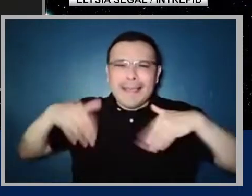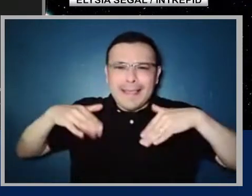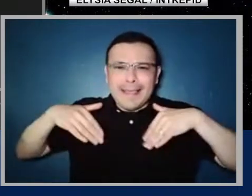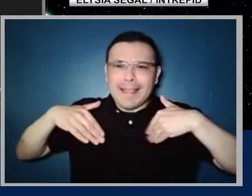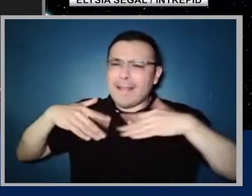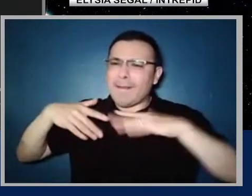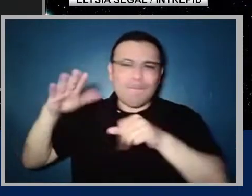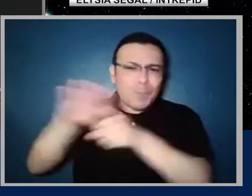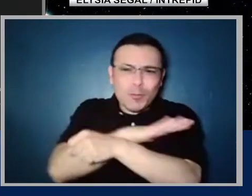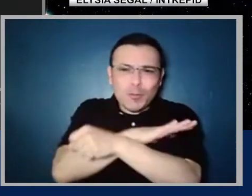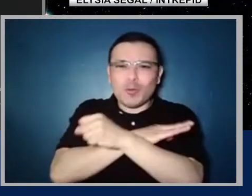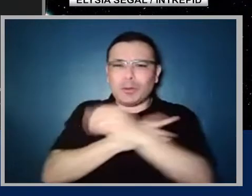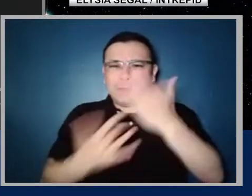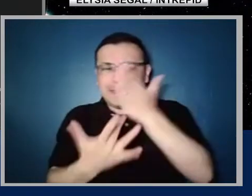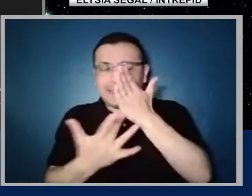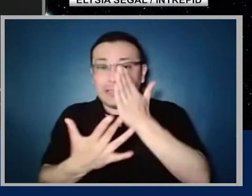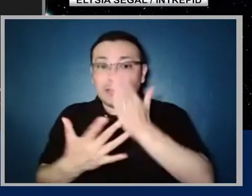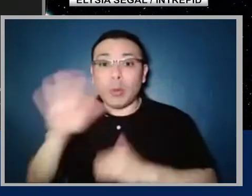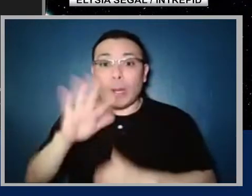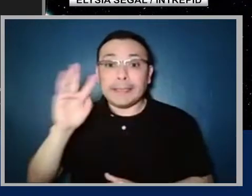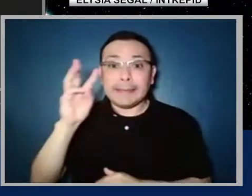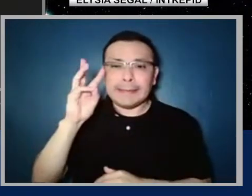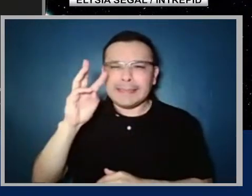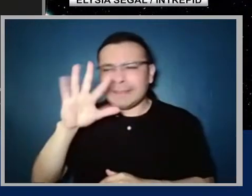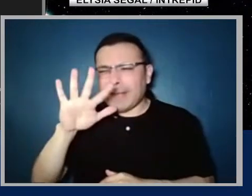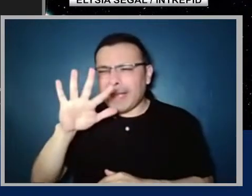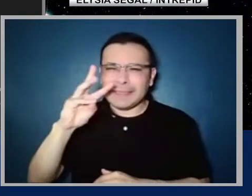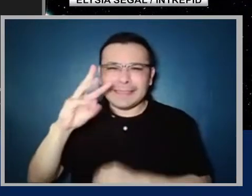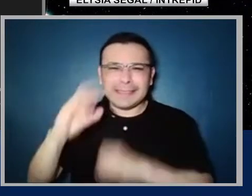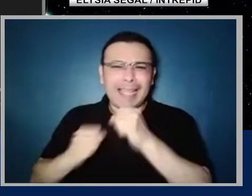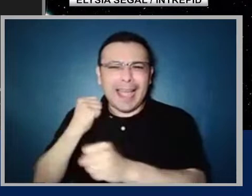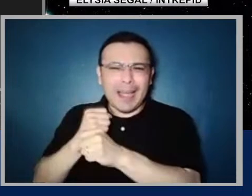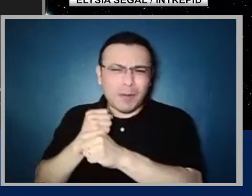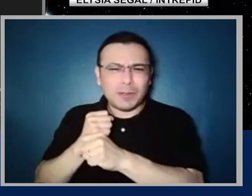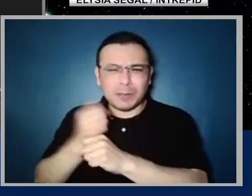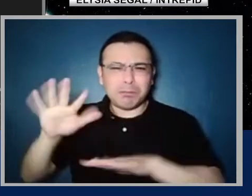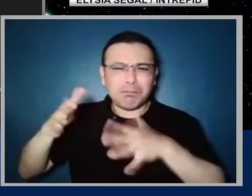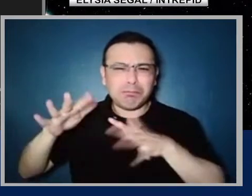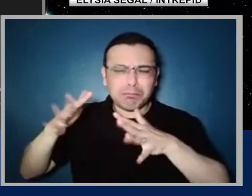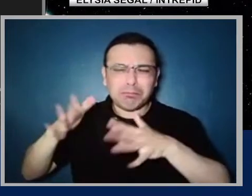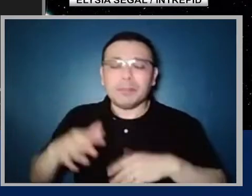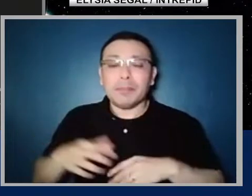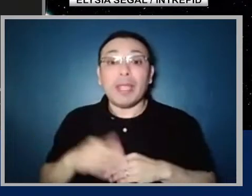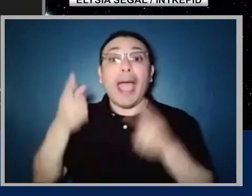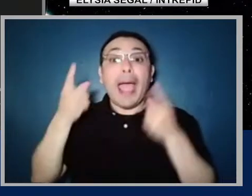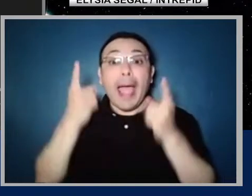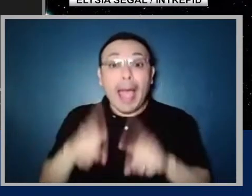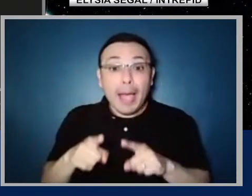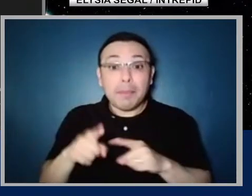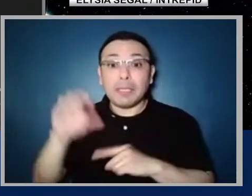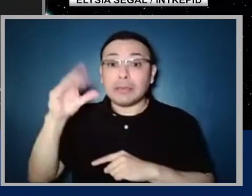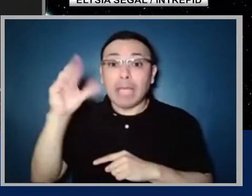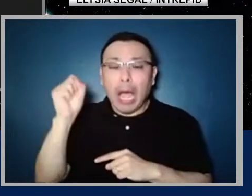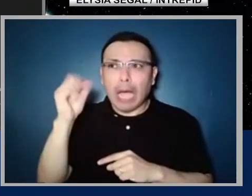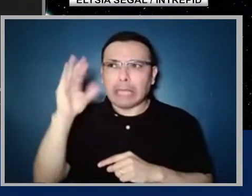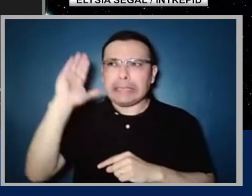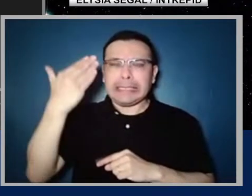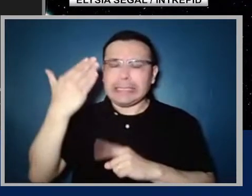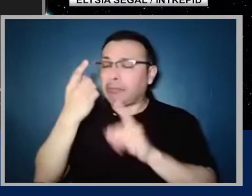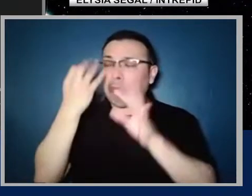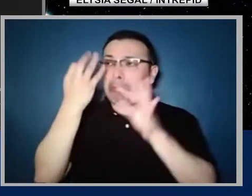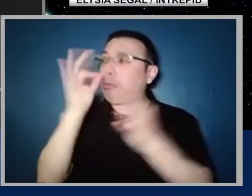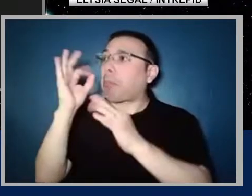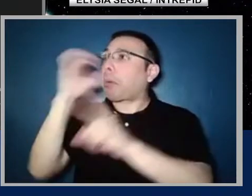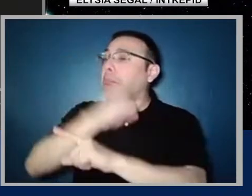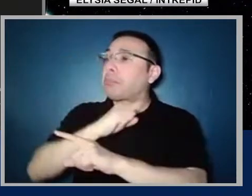enough, he got a little distracted. There's some kind of a fun story about that where we're not really sure what happened, but he ended up